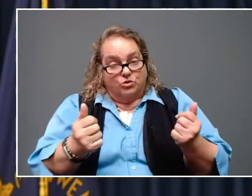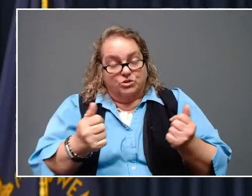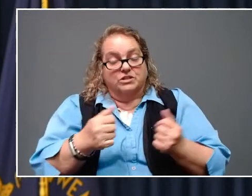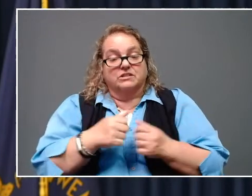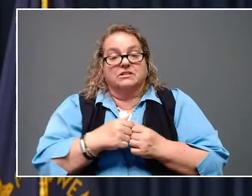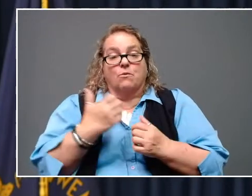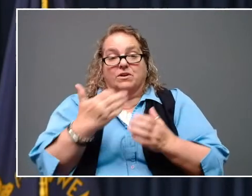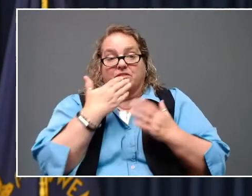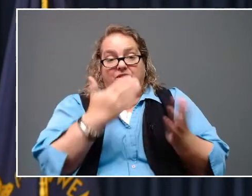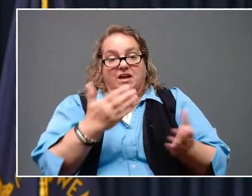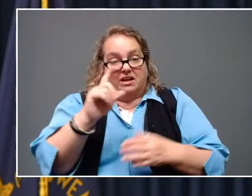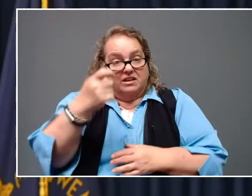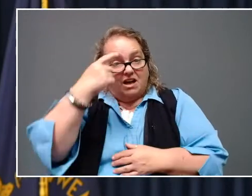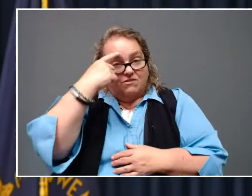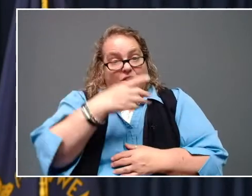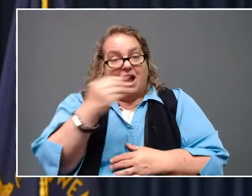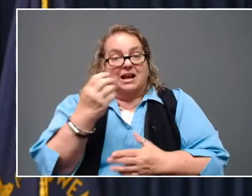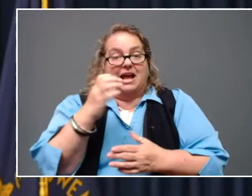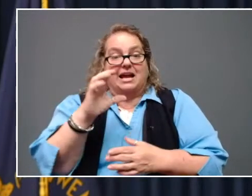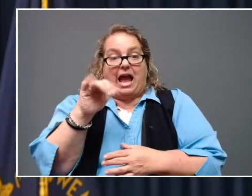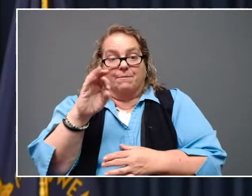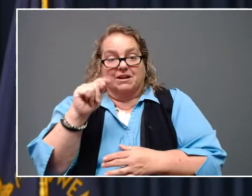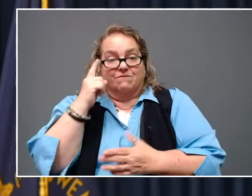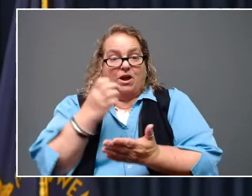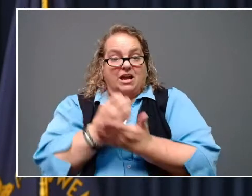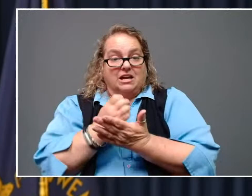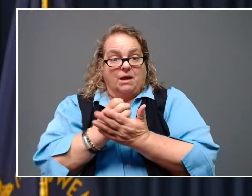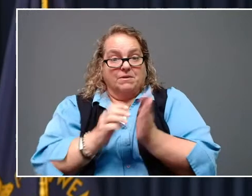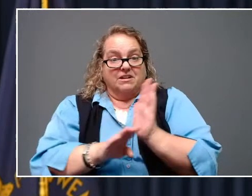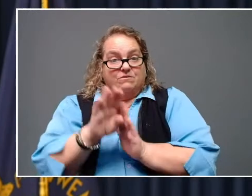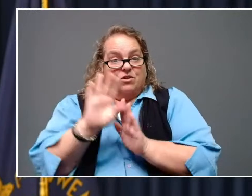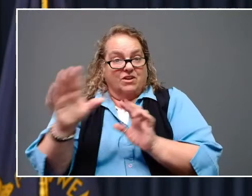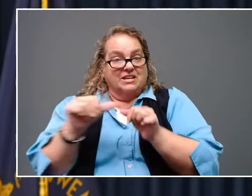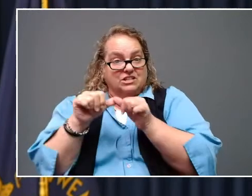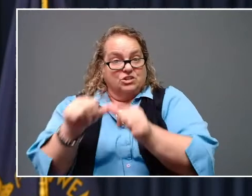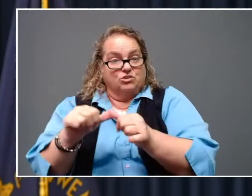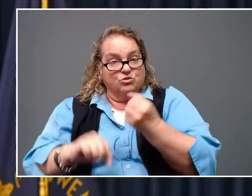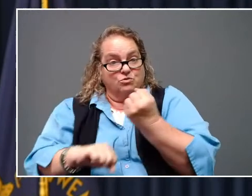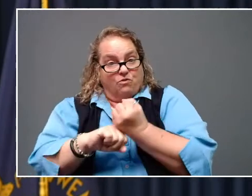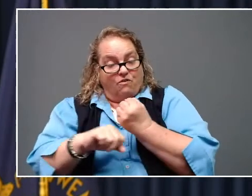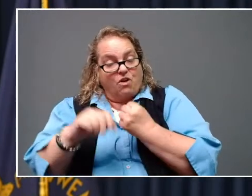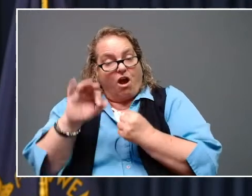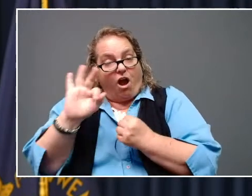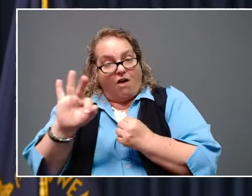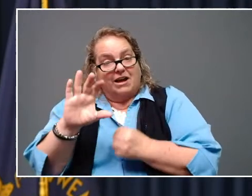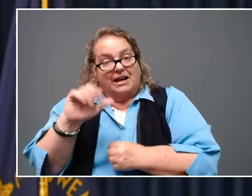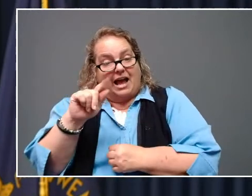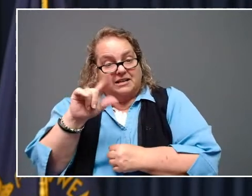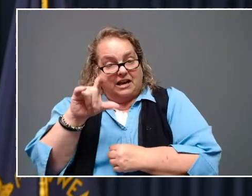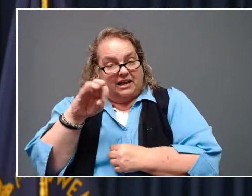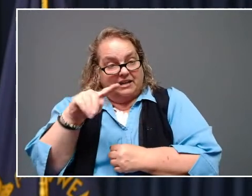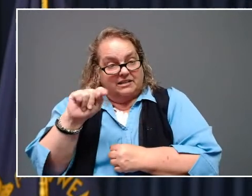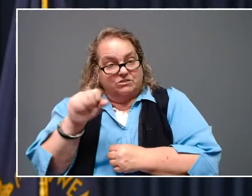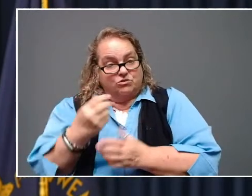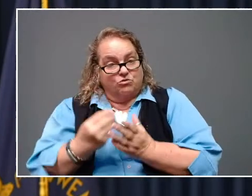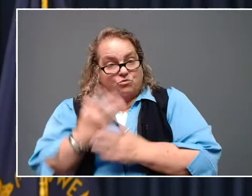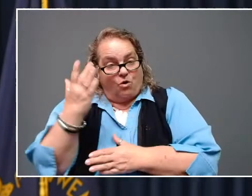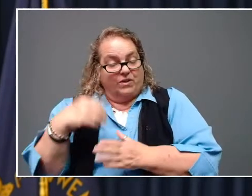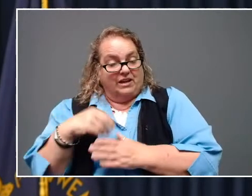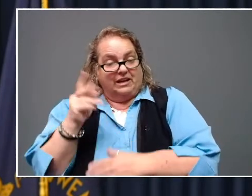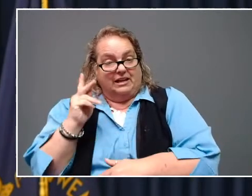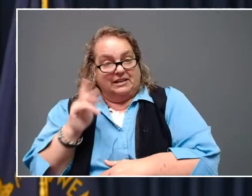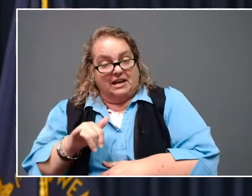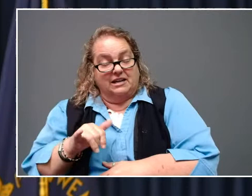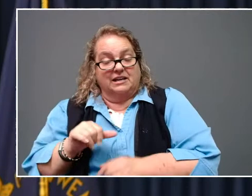of Economic Development for their continued support of Catalan's growth in Kentucky. The addition of our